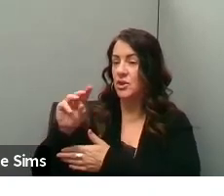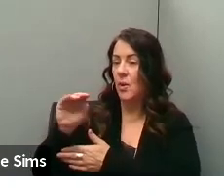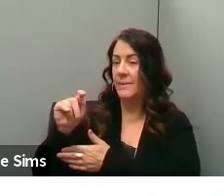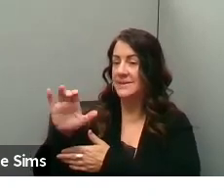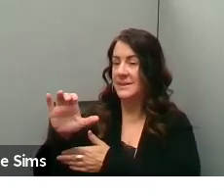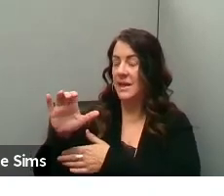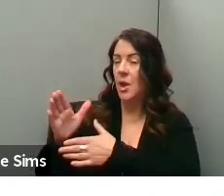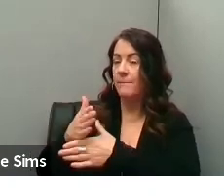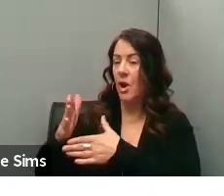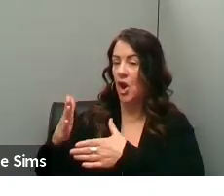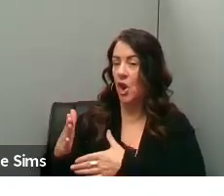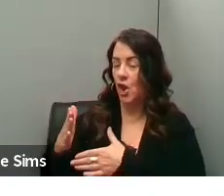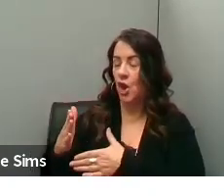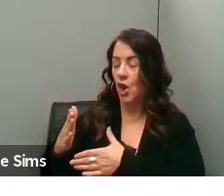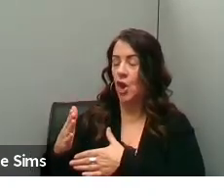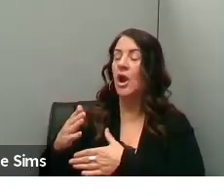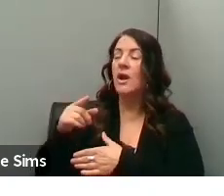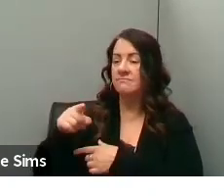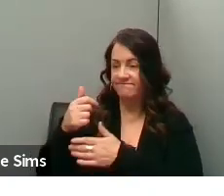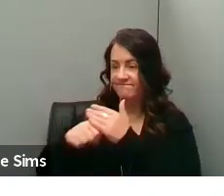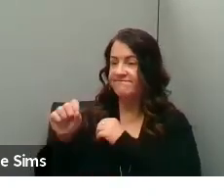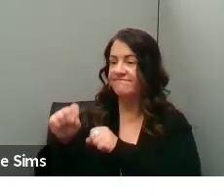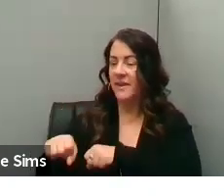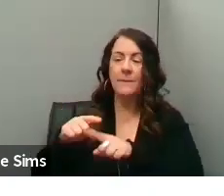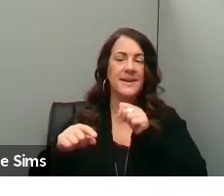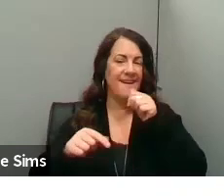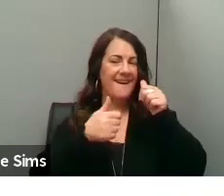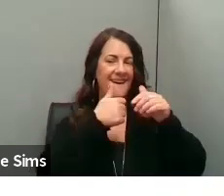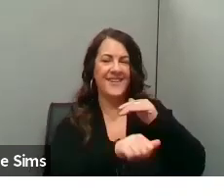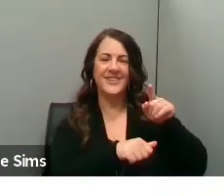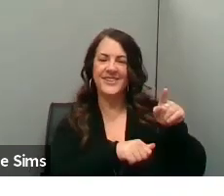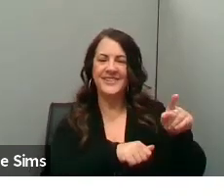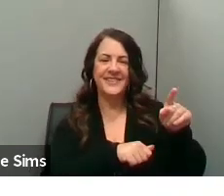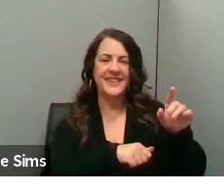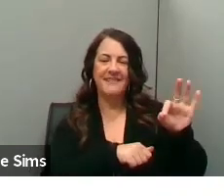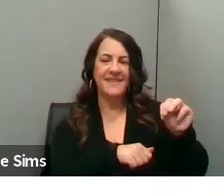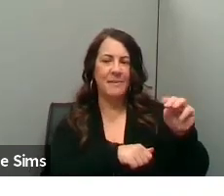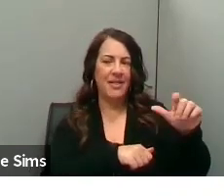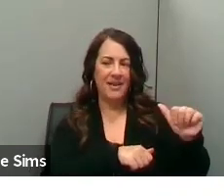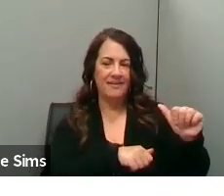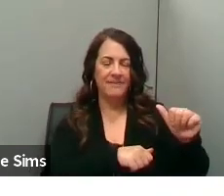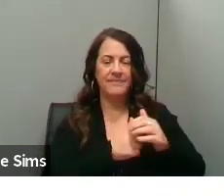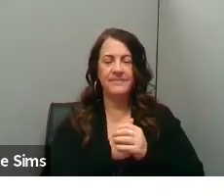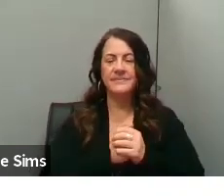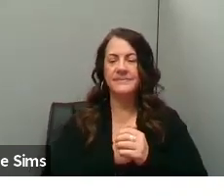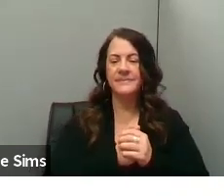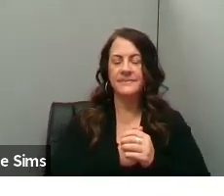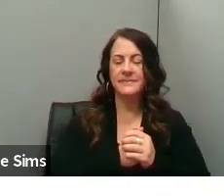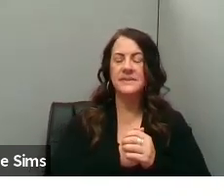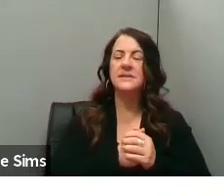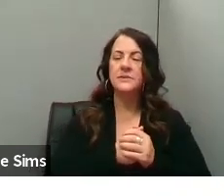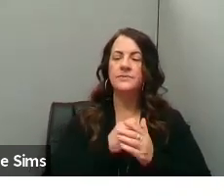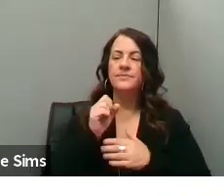for a spouse with CFRA, that also would allow you to take time off to care for a registered domestic